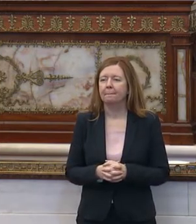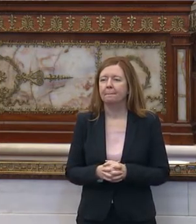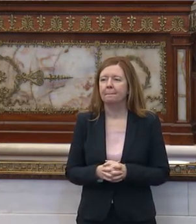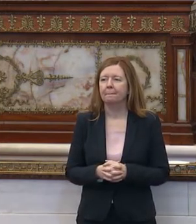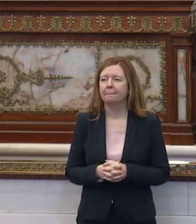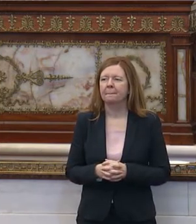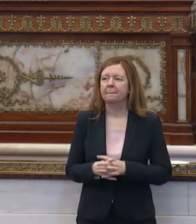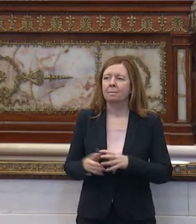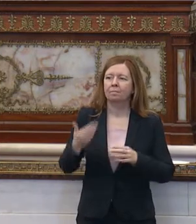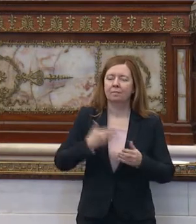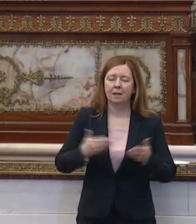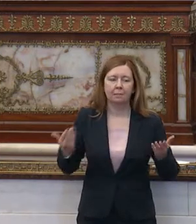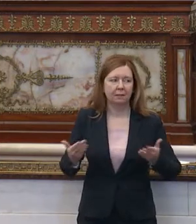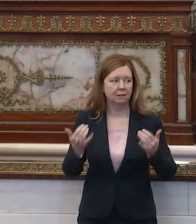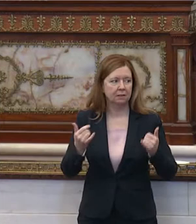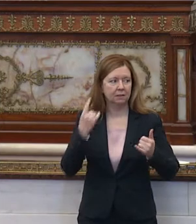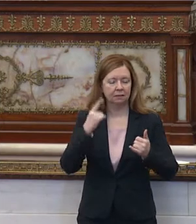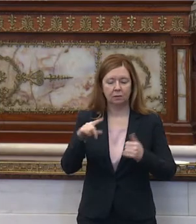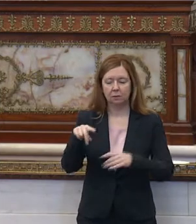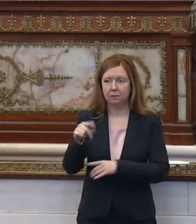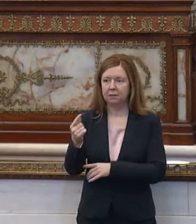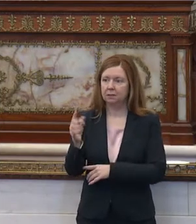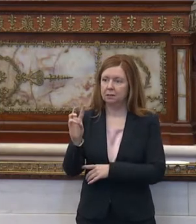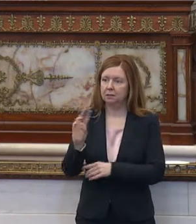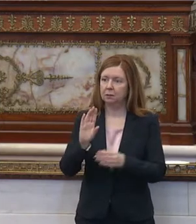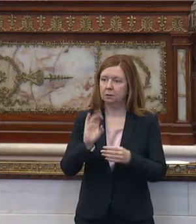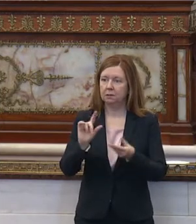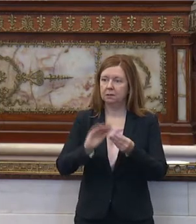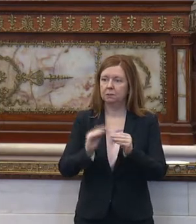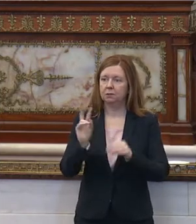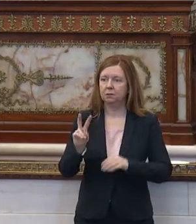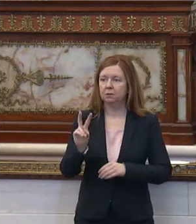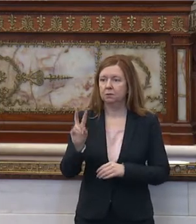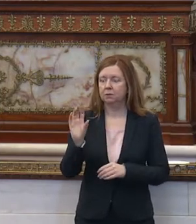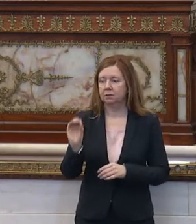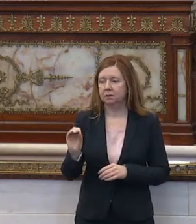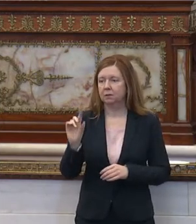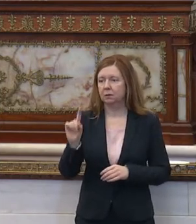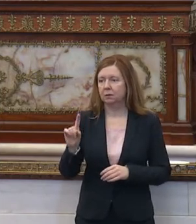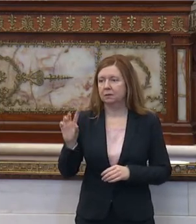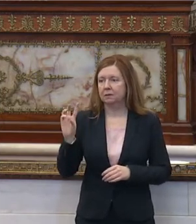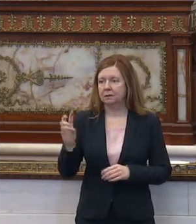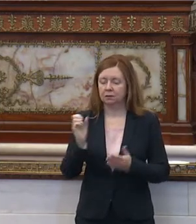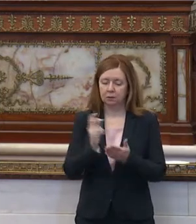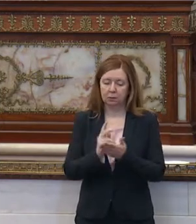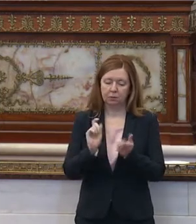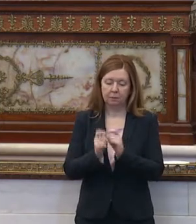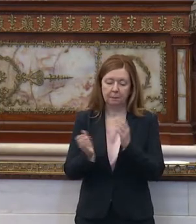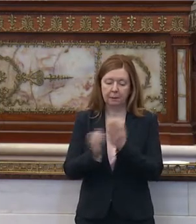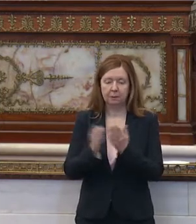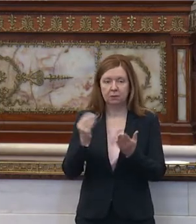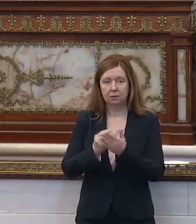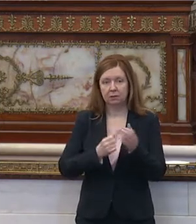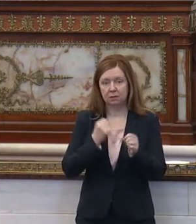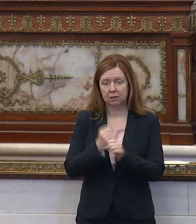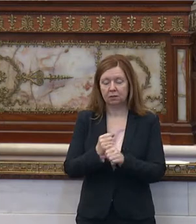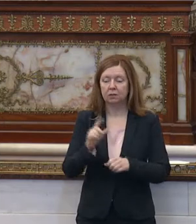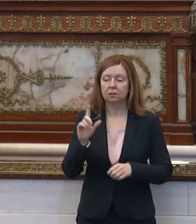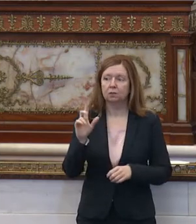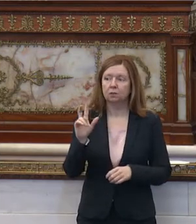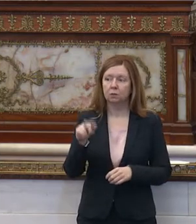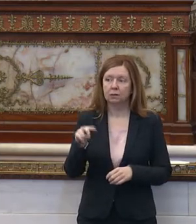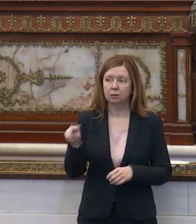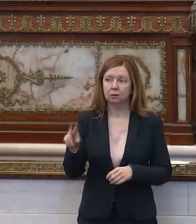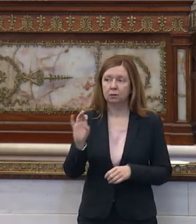So I'm appearing today on behalf of PGW in support of bill number 220116, which would approve an amendment to the fiscal year 2022